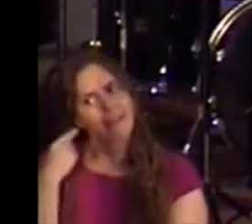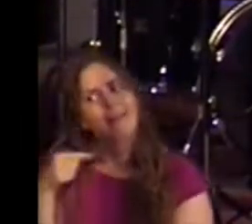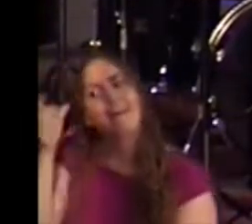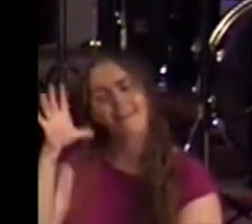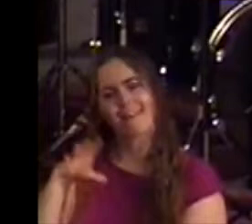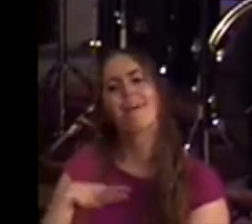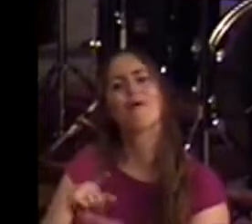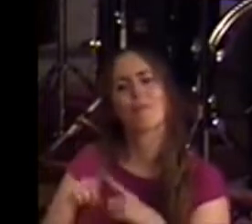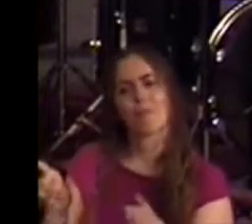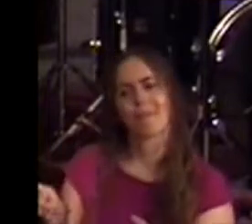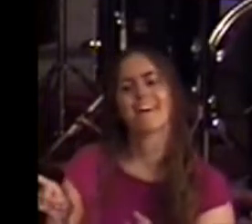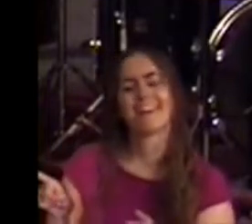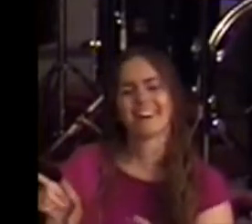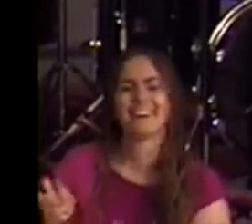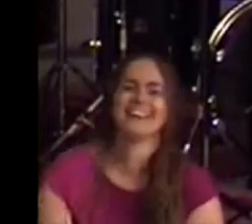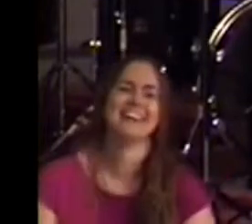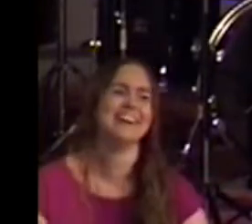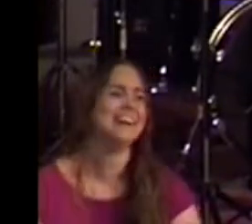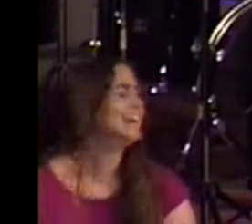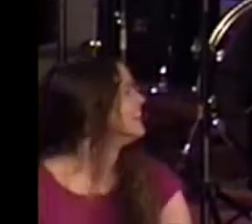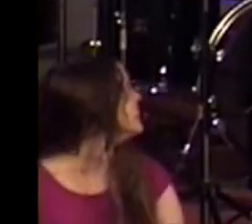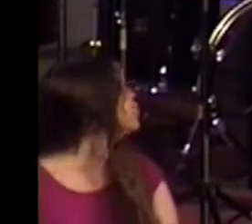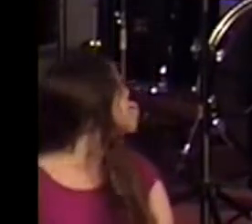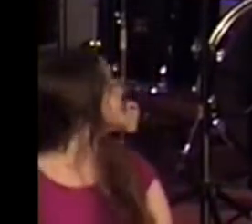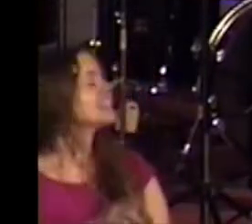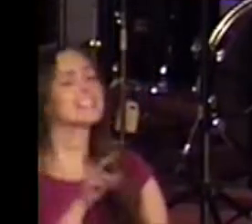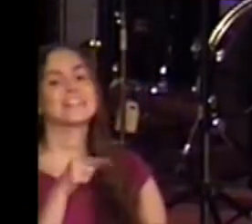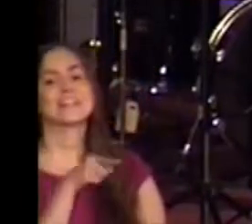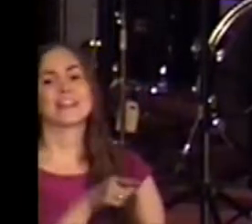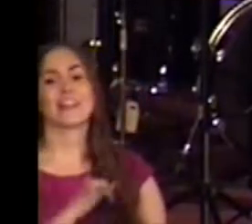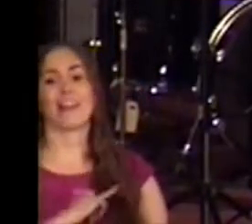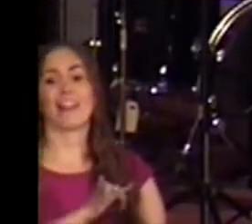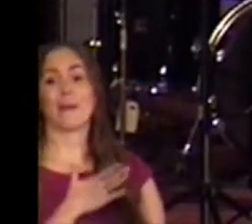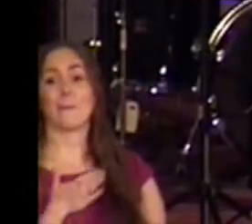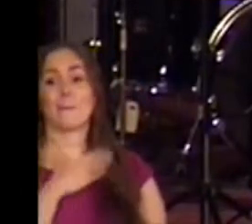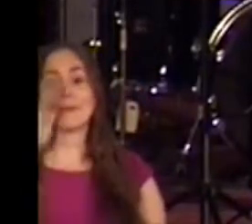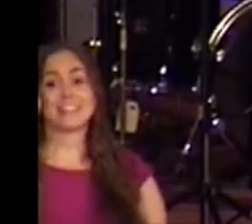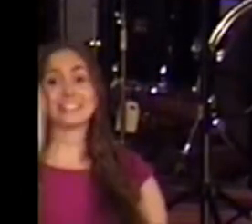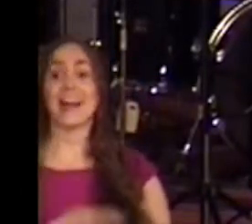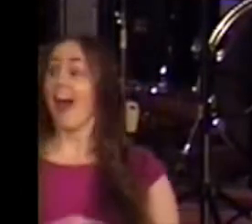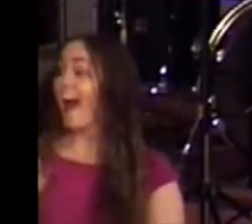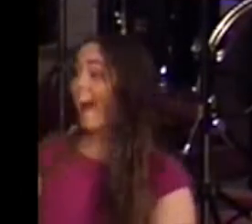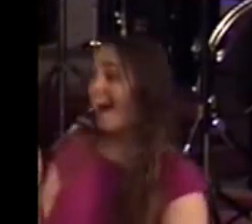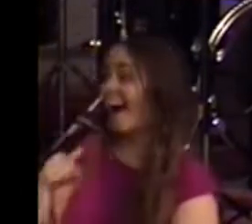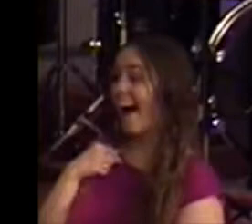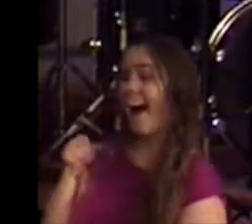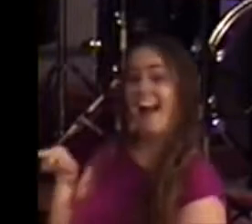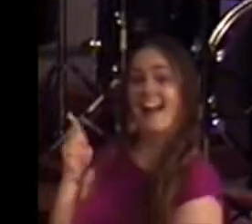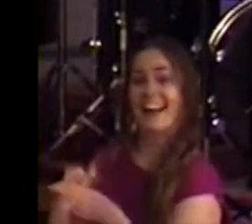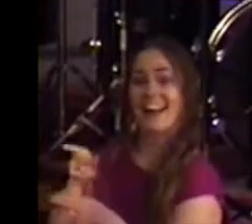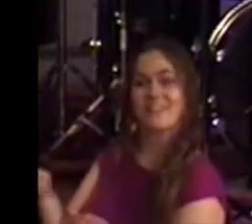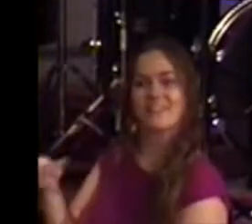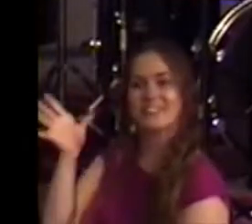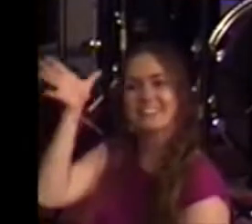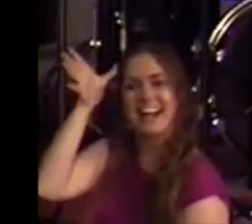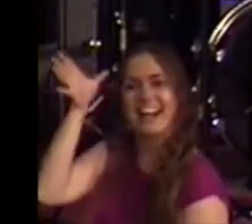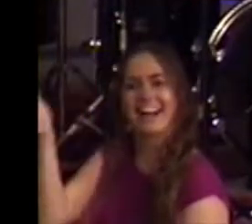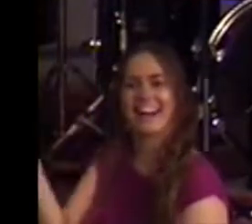know. I have to deal with it all the time for my wife. So you would be like my son. Yes, I can call you daddy. That would be great.